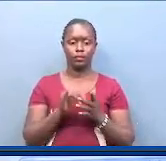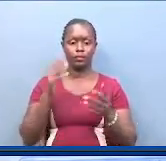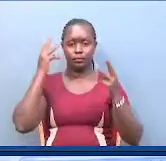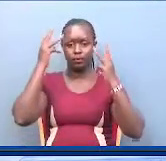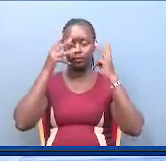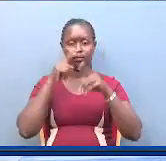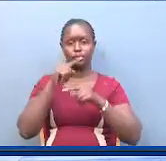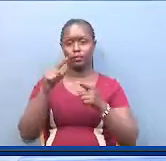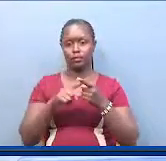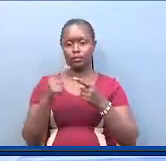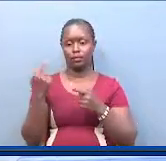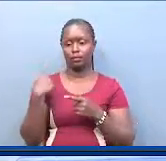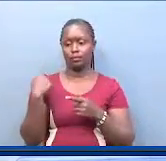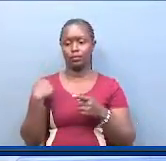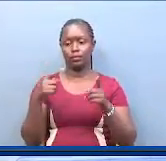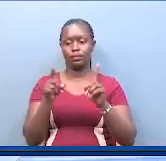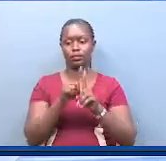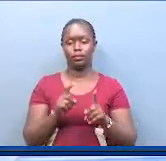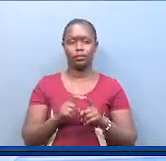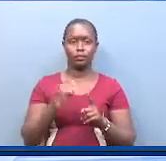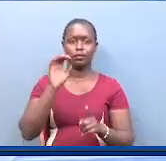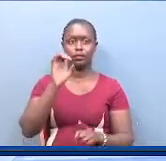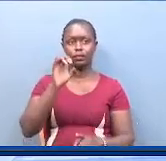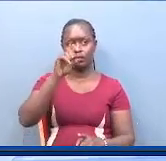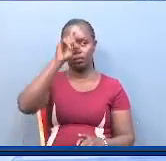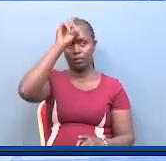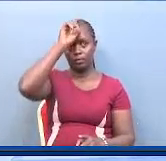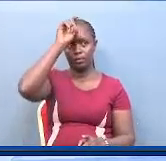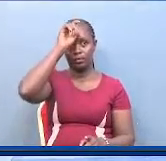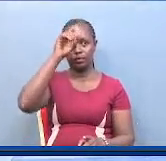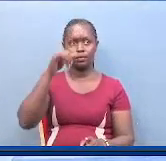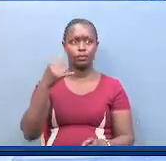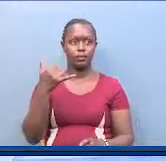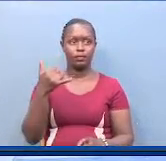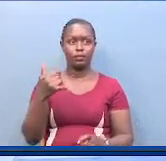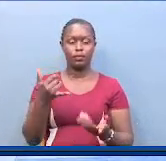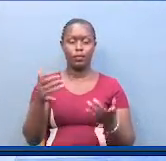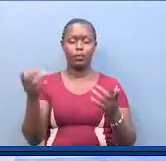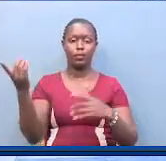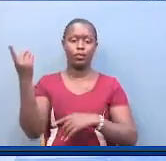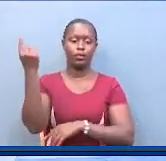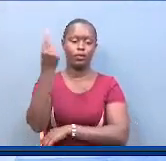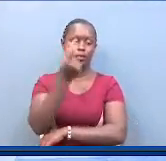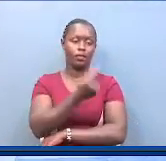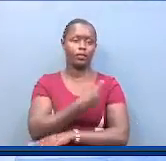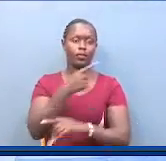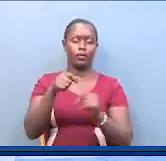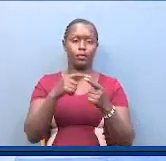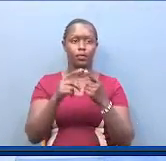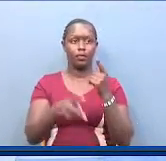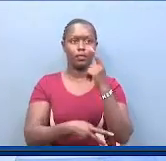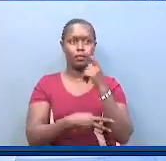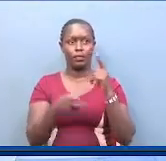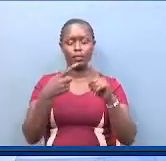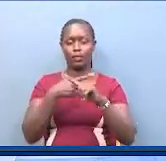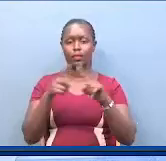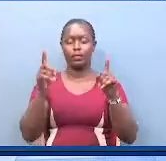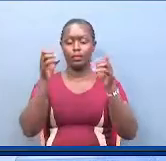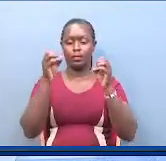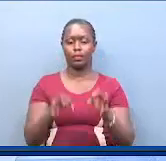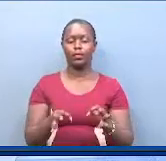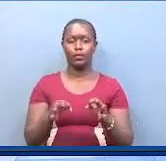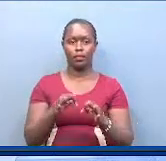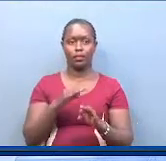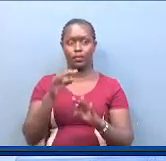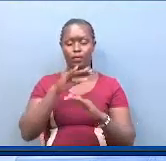worried yesterday in Eldoret. The whole day they called Ruto a thief. Mm-hmm. Really? If